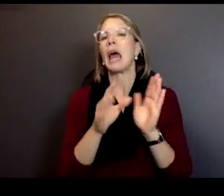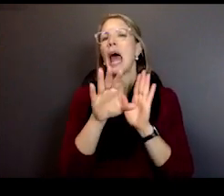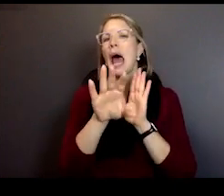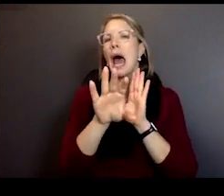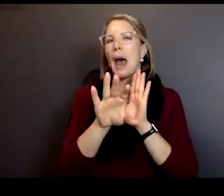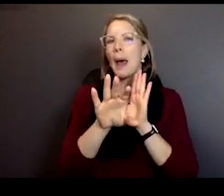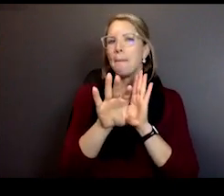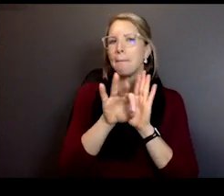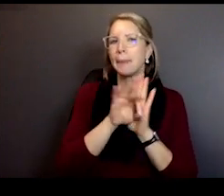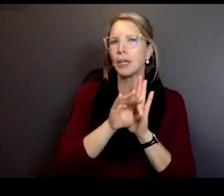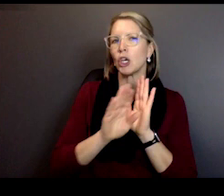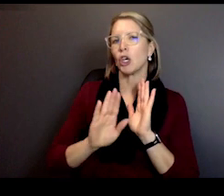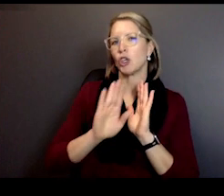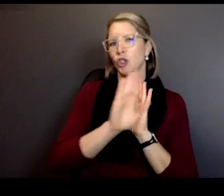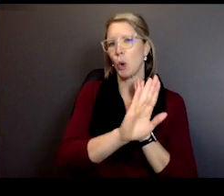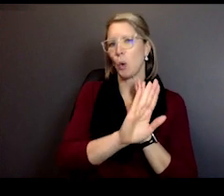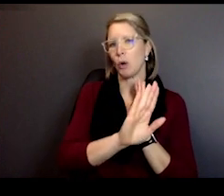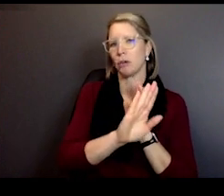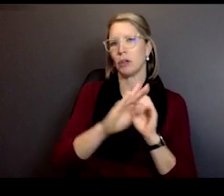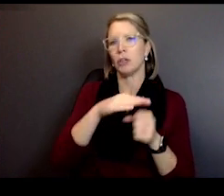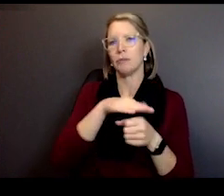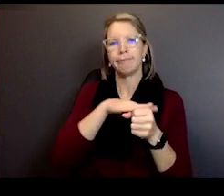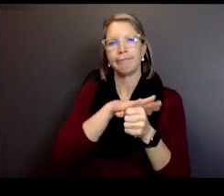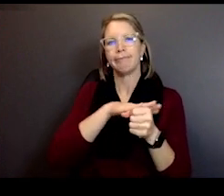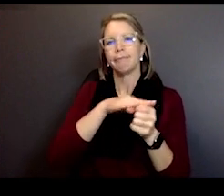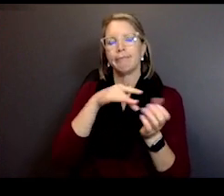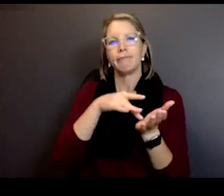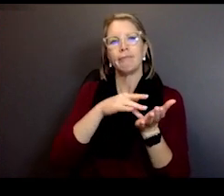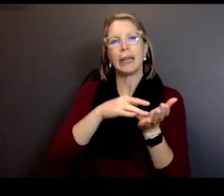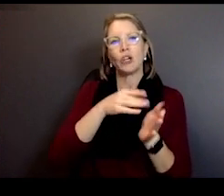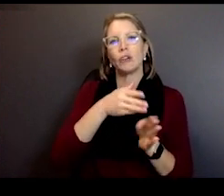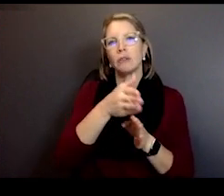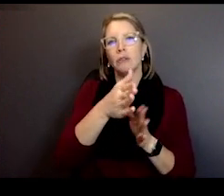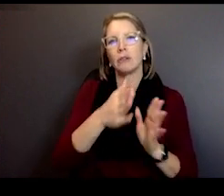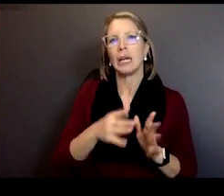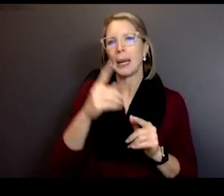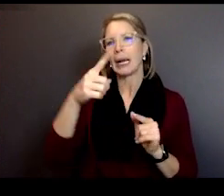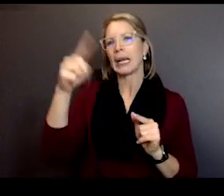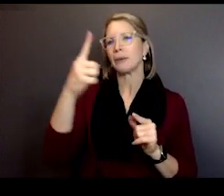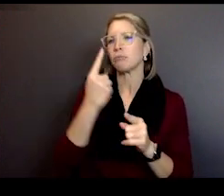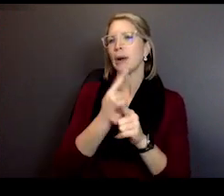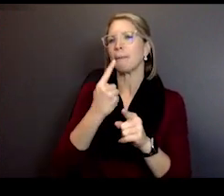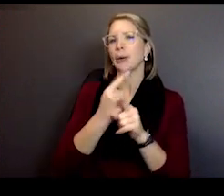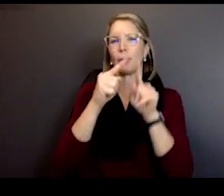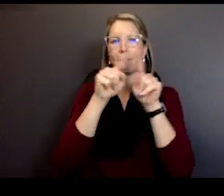please indicate your field of medical practice by initialing the appropriate box.